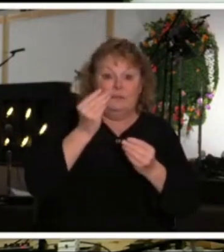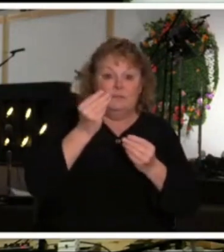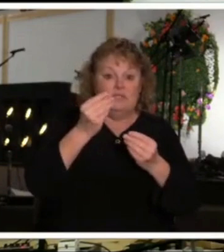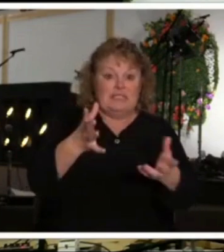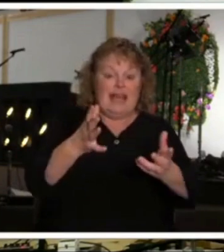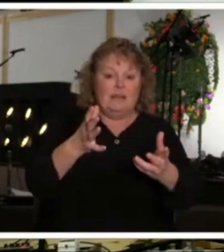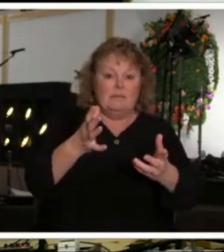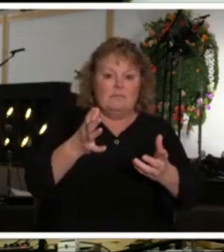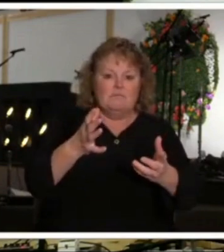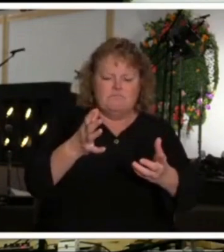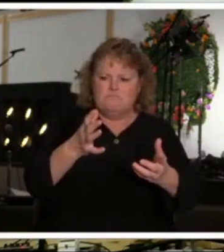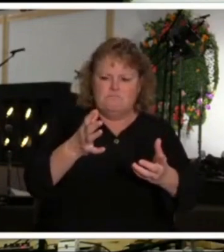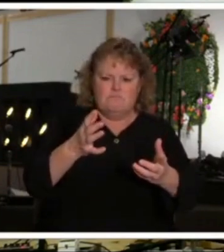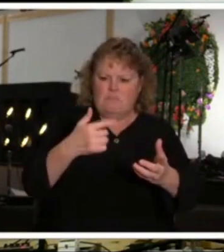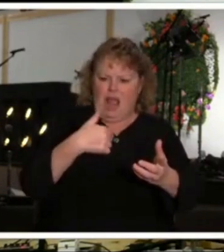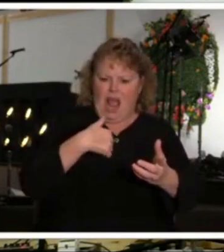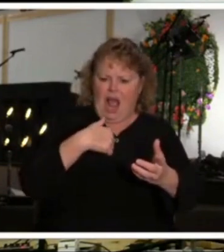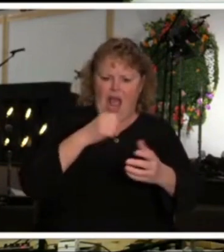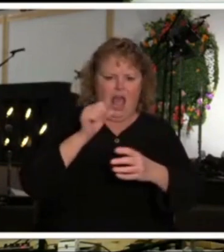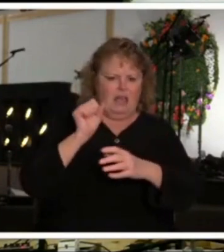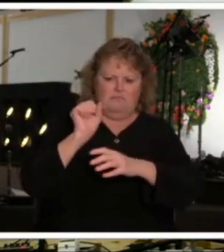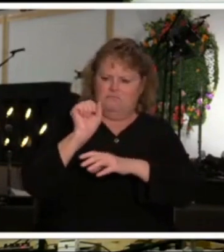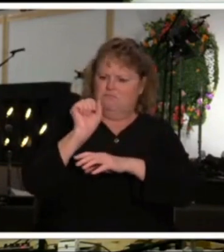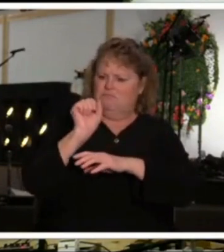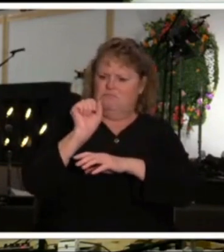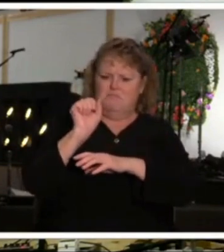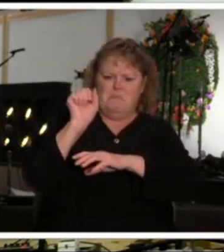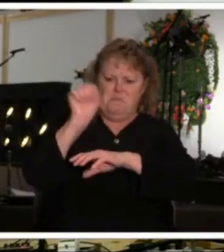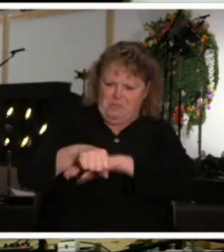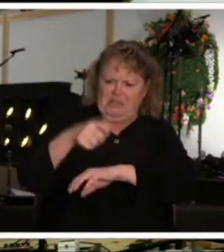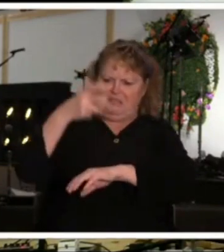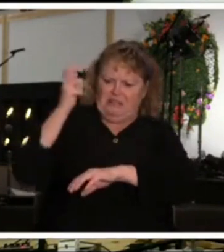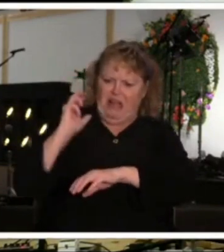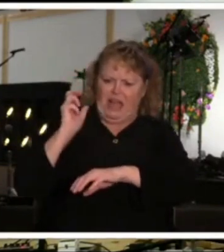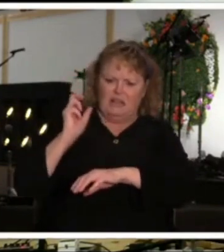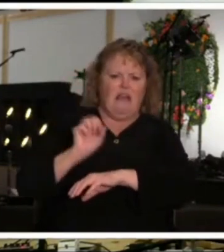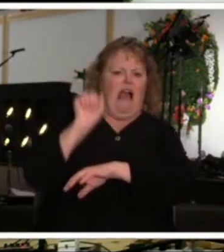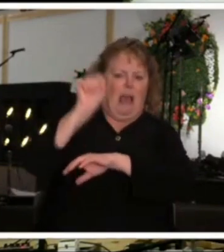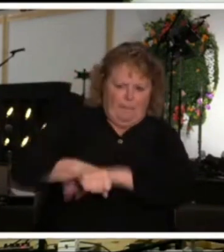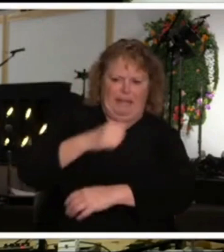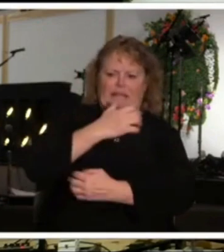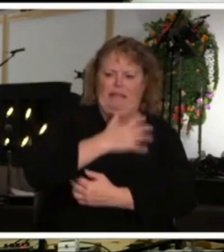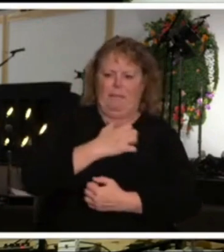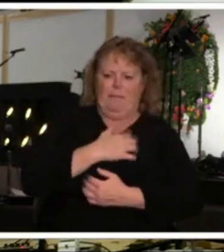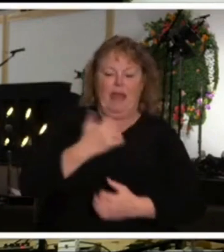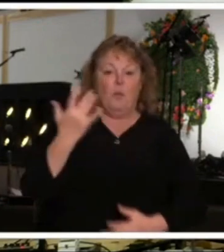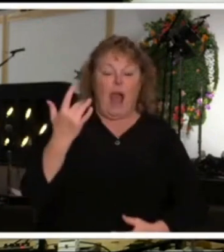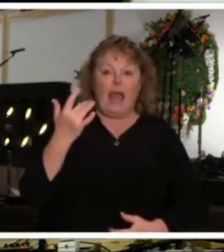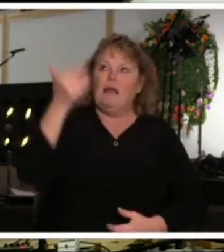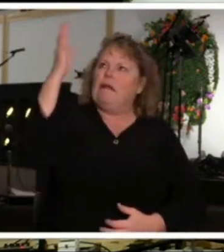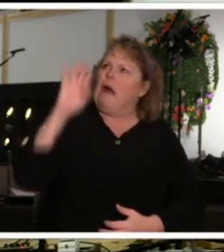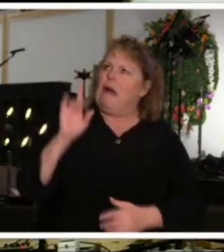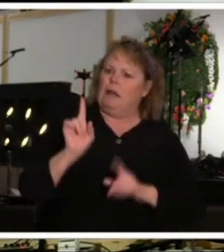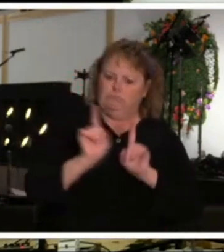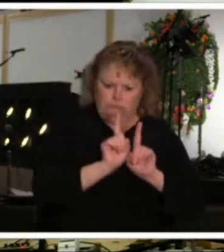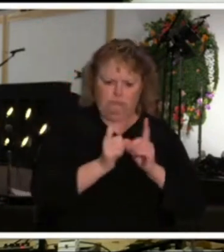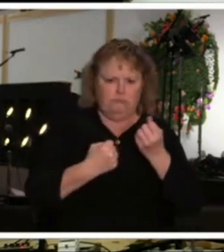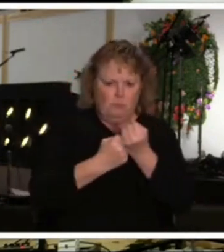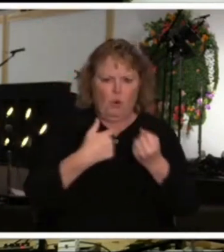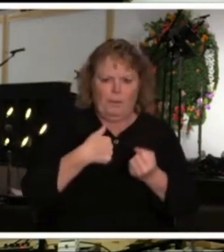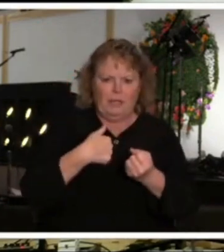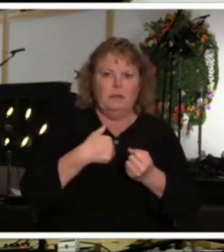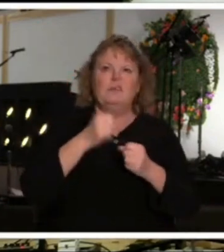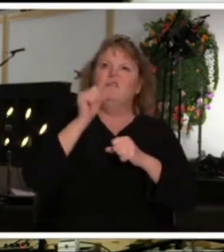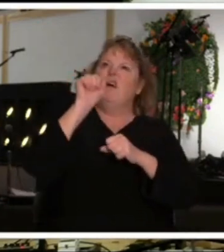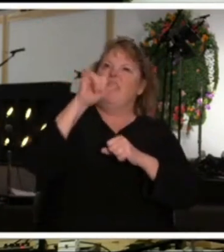was willing to beat the lion and the bear because God was with me and I could beat this guy too. Now, you